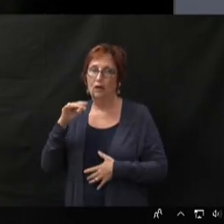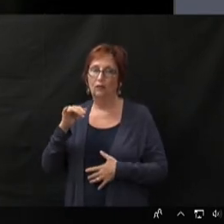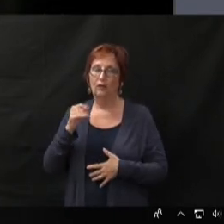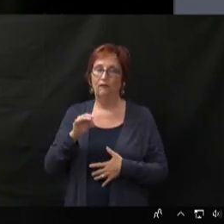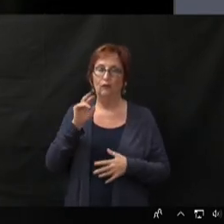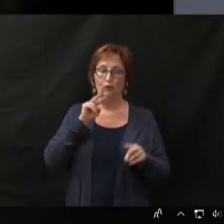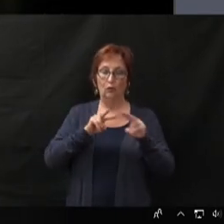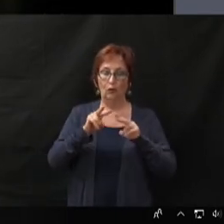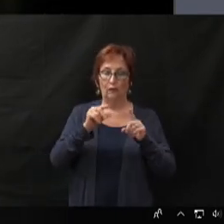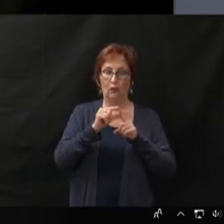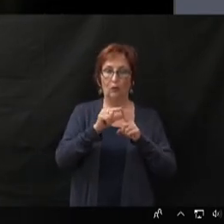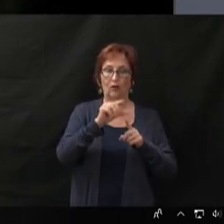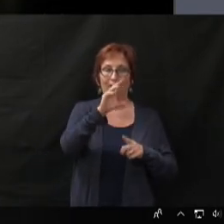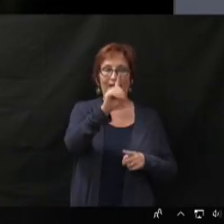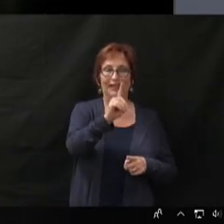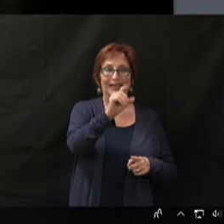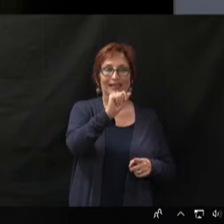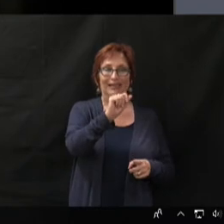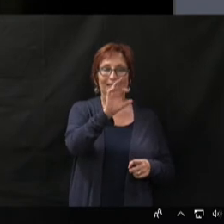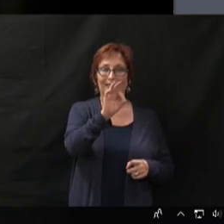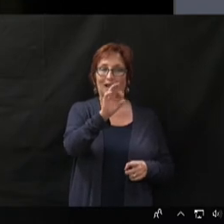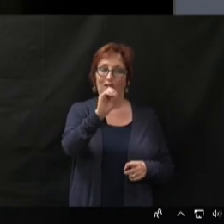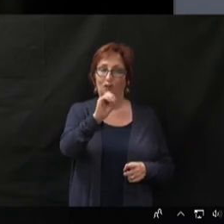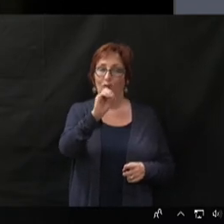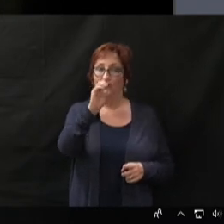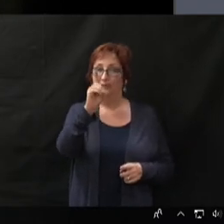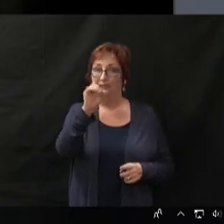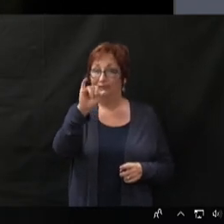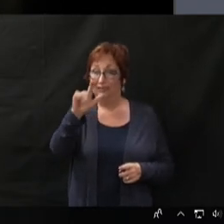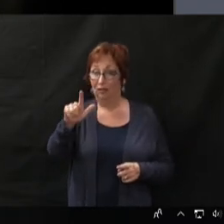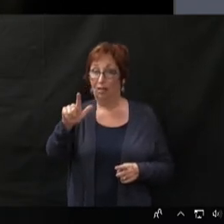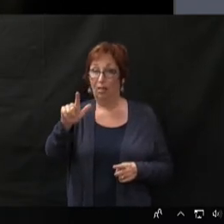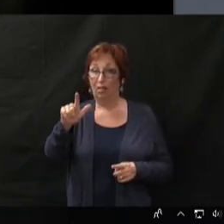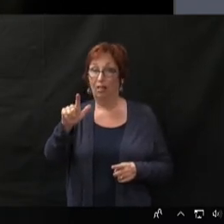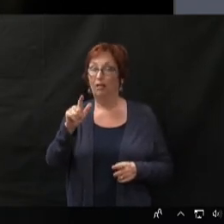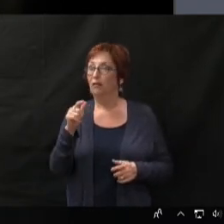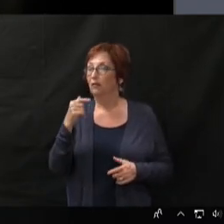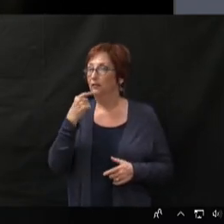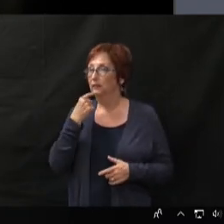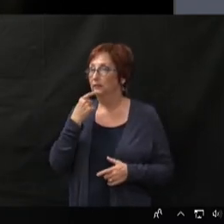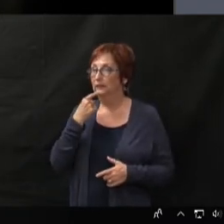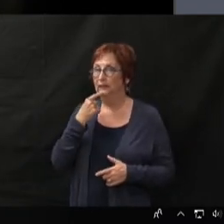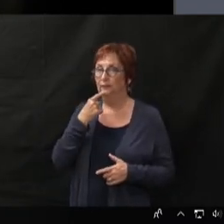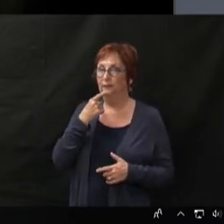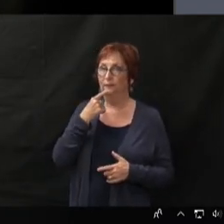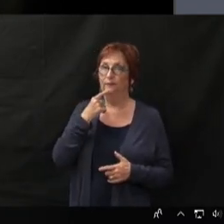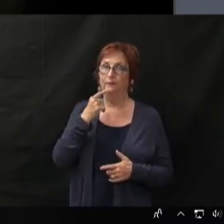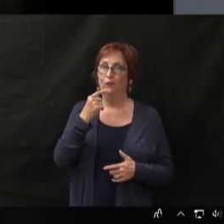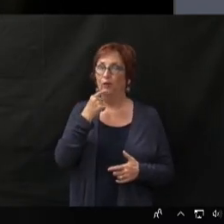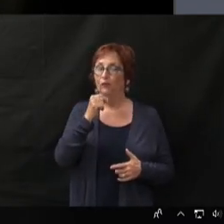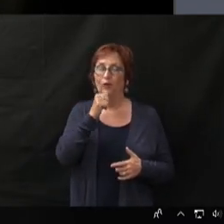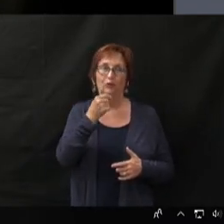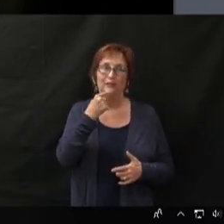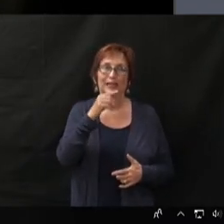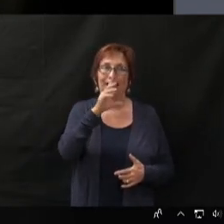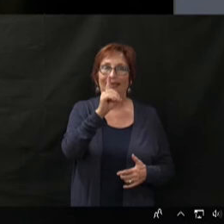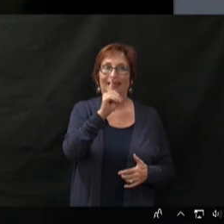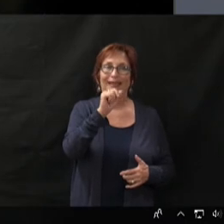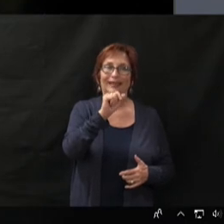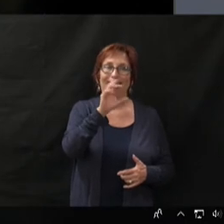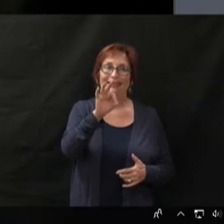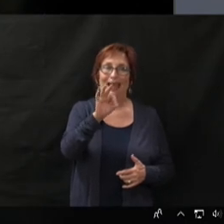and then we, over here, it's daffa. We don't say, that's an open syllable. We don't say daffodil. I love to